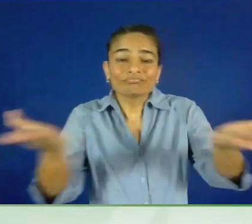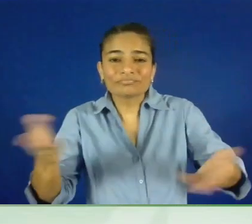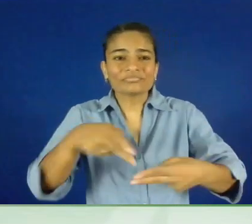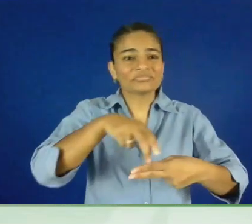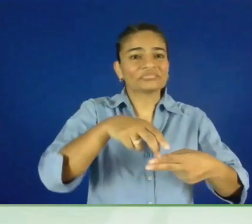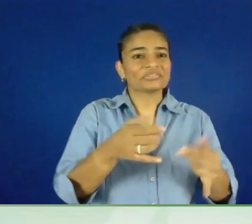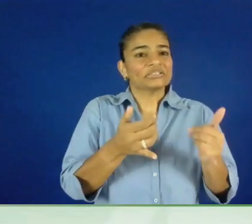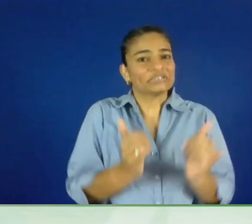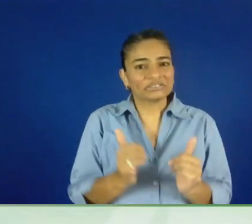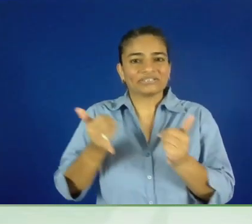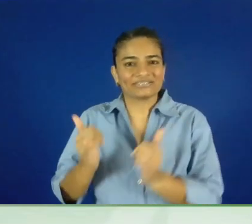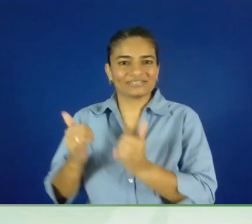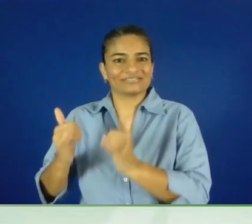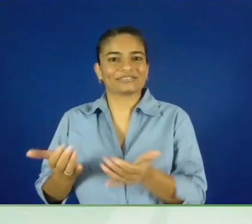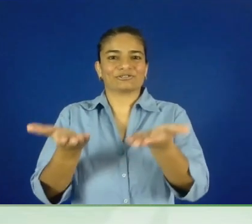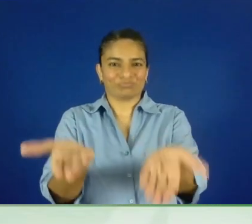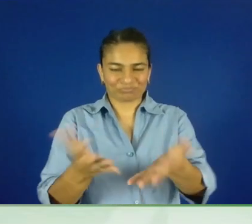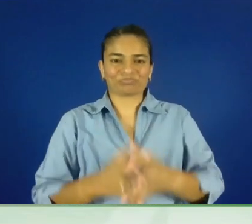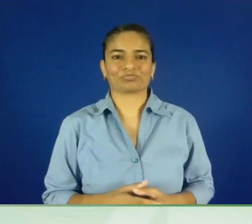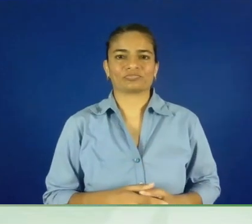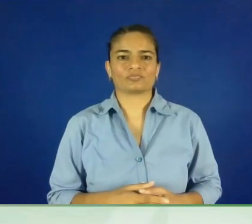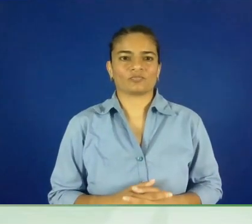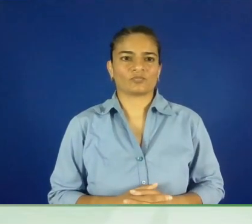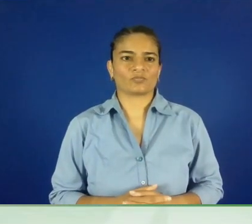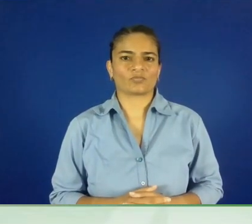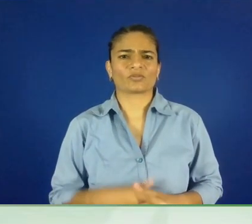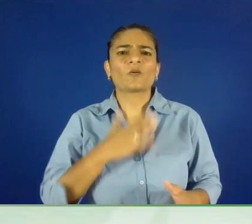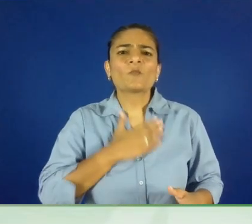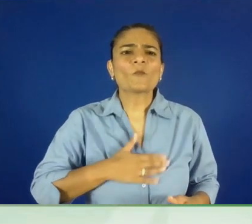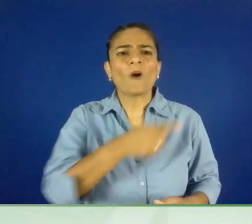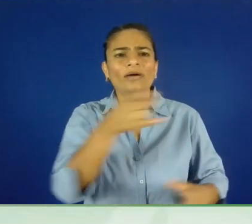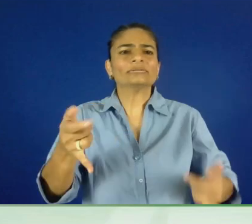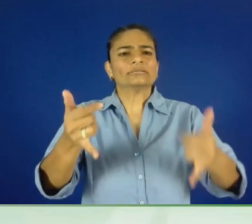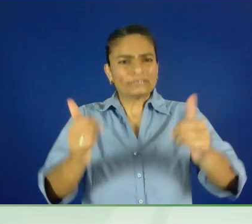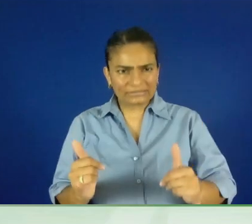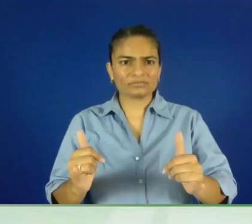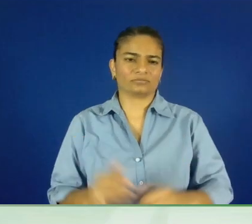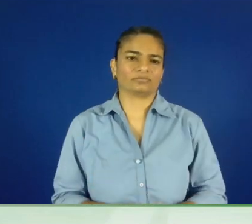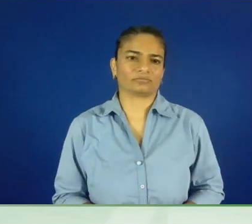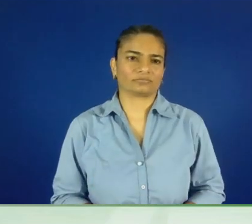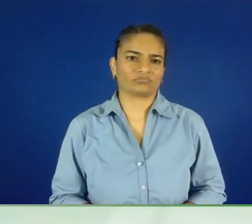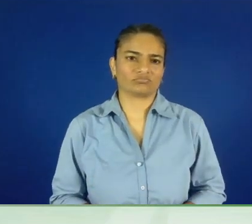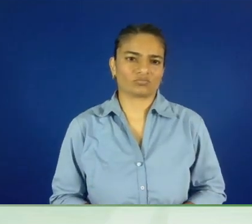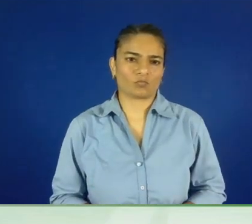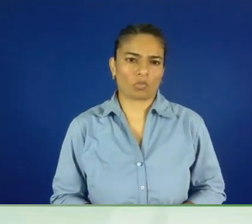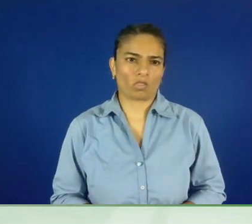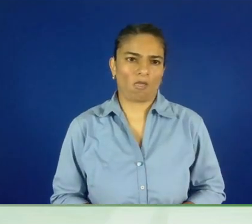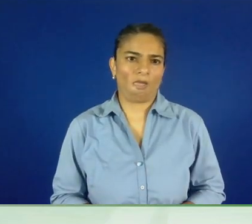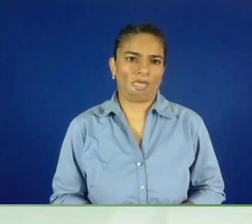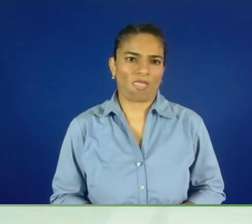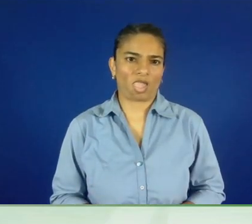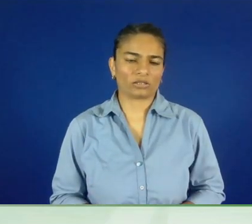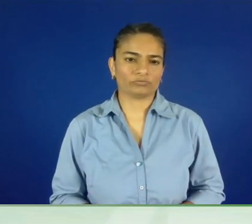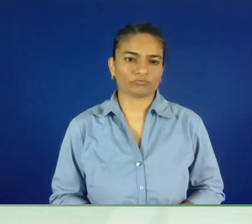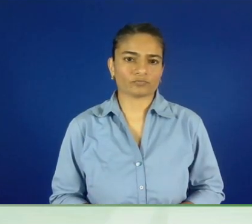I want to say take a seat. Please leave the seats in this room. That's one of those English phrases that can cause a lot of